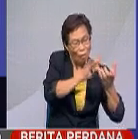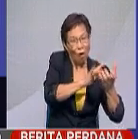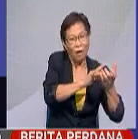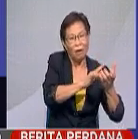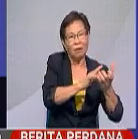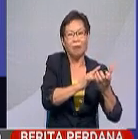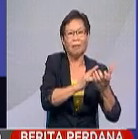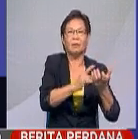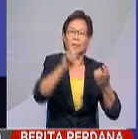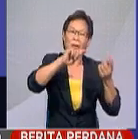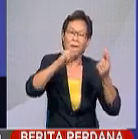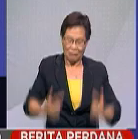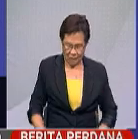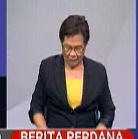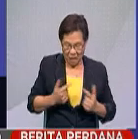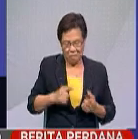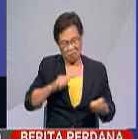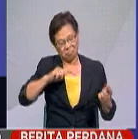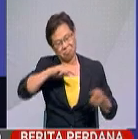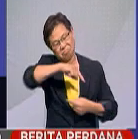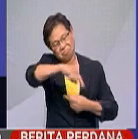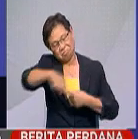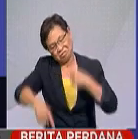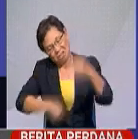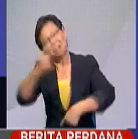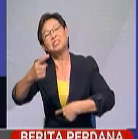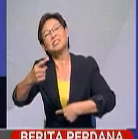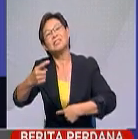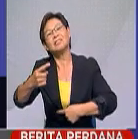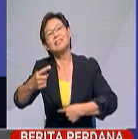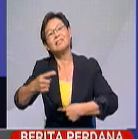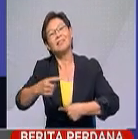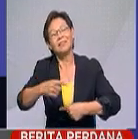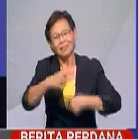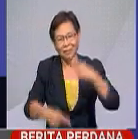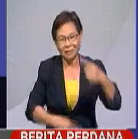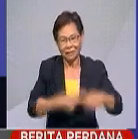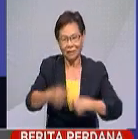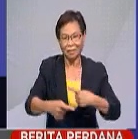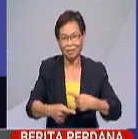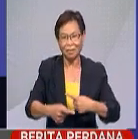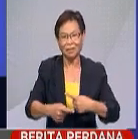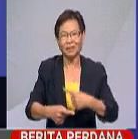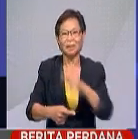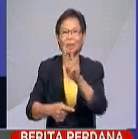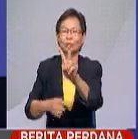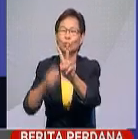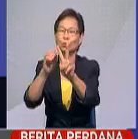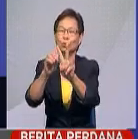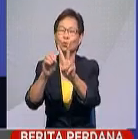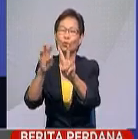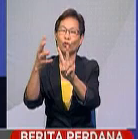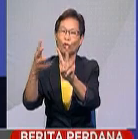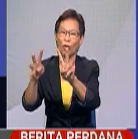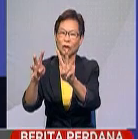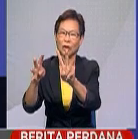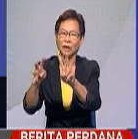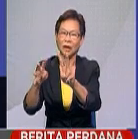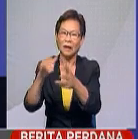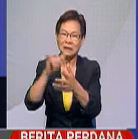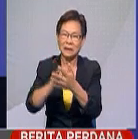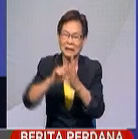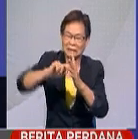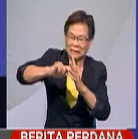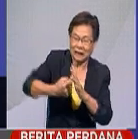we live, to the growth of shale oil in 2014 that